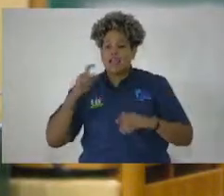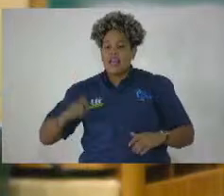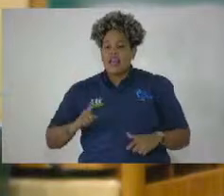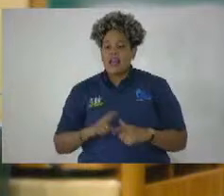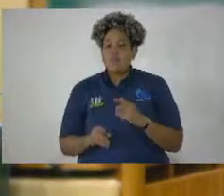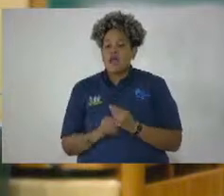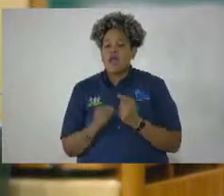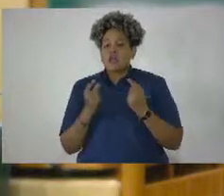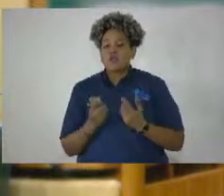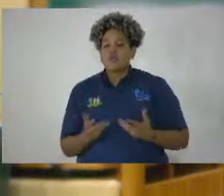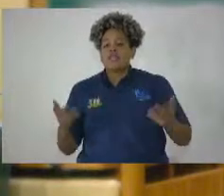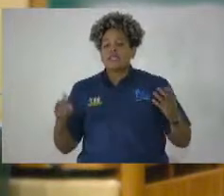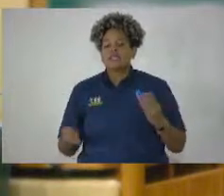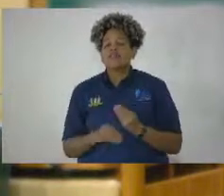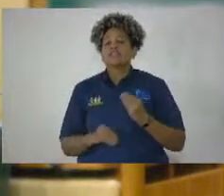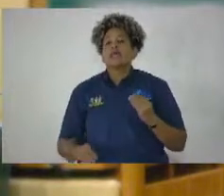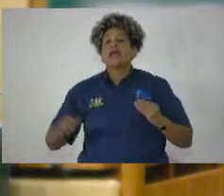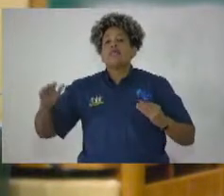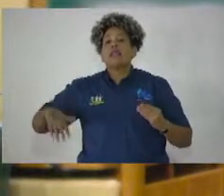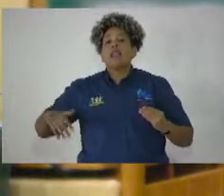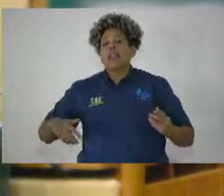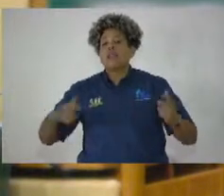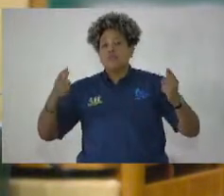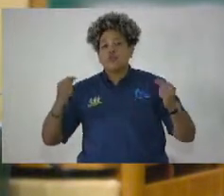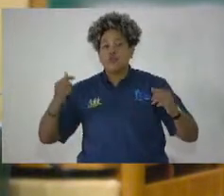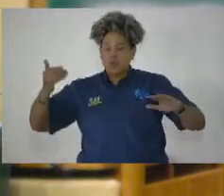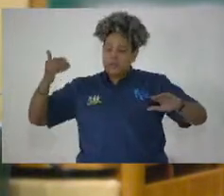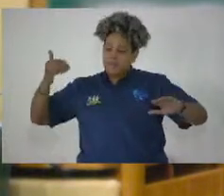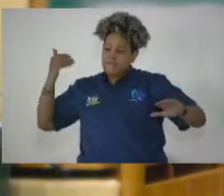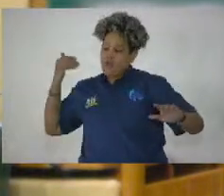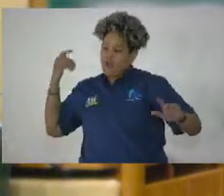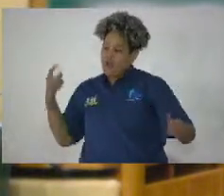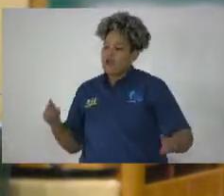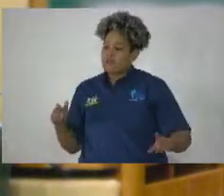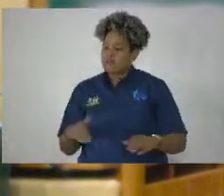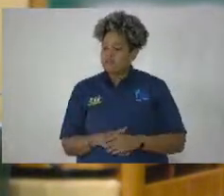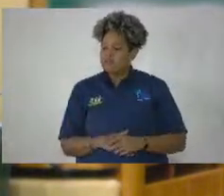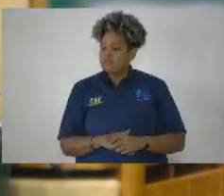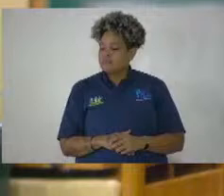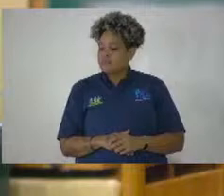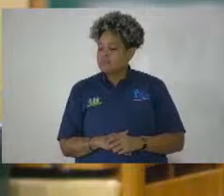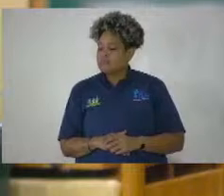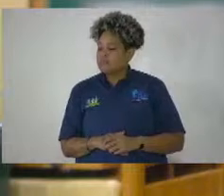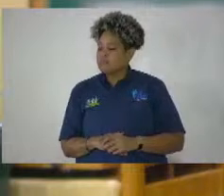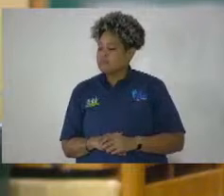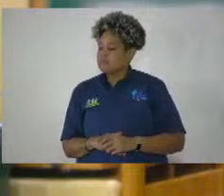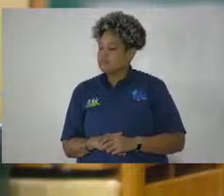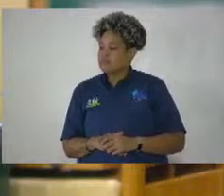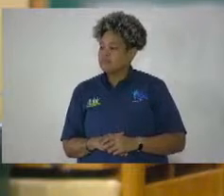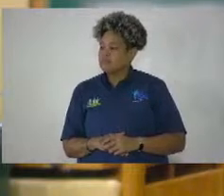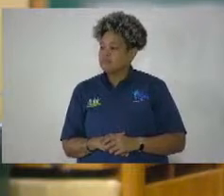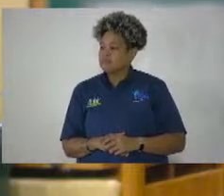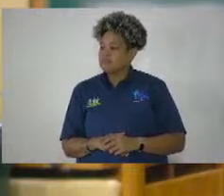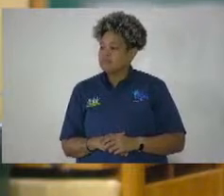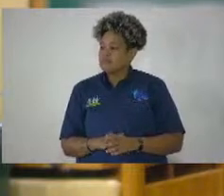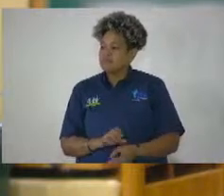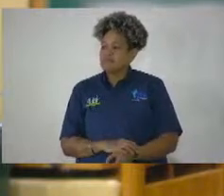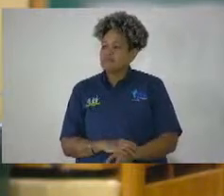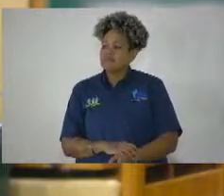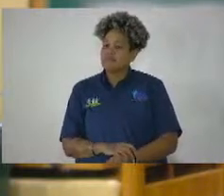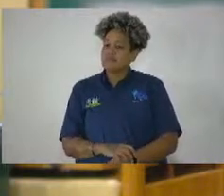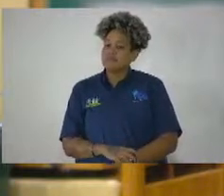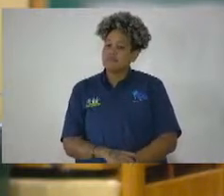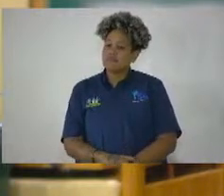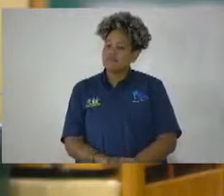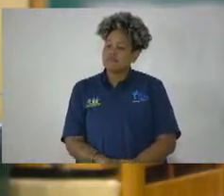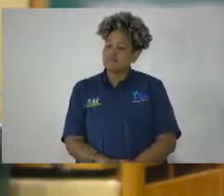doing things that have not been done before. Here, here. They can never do it. Mr. Speaker,